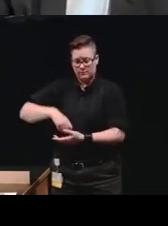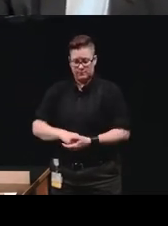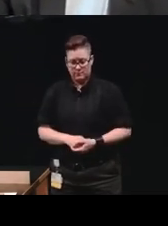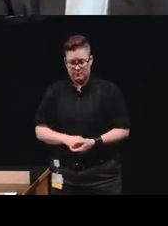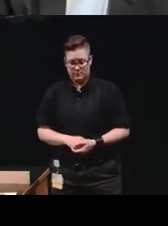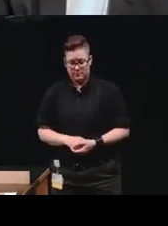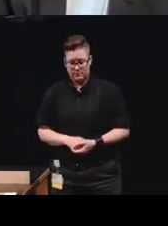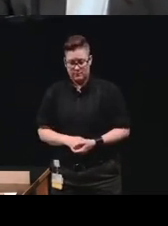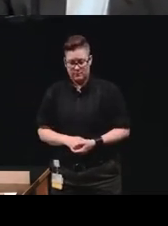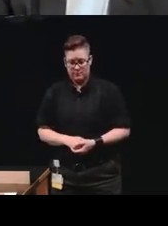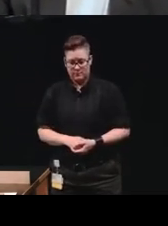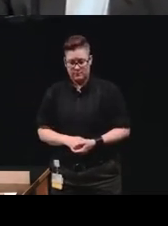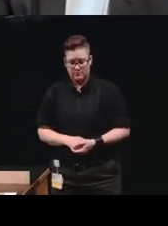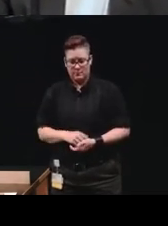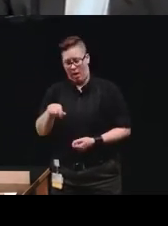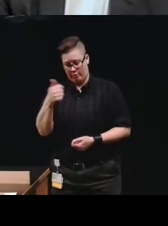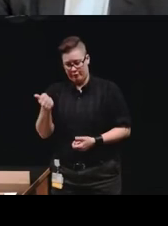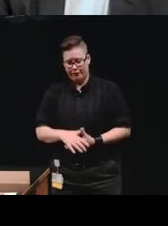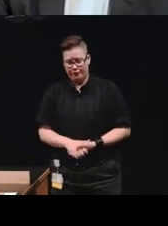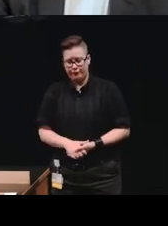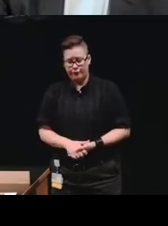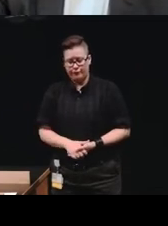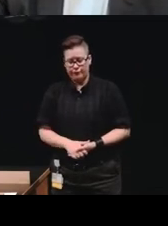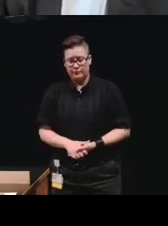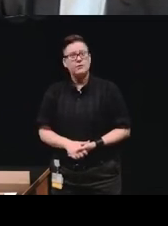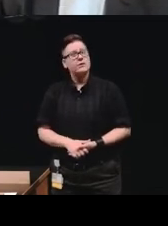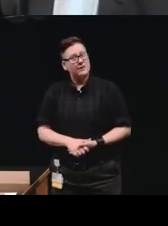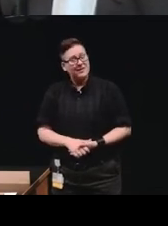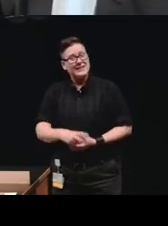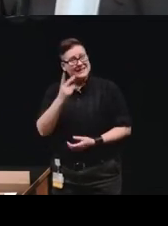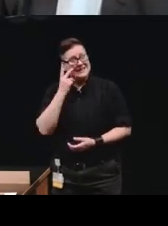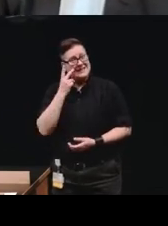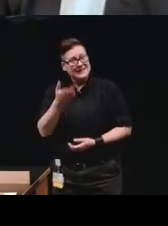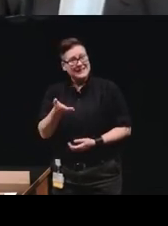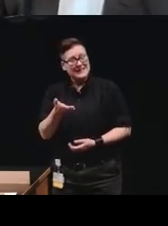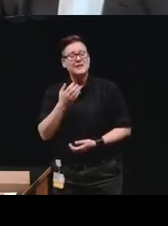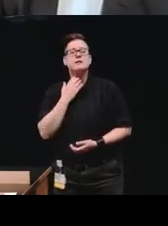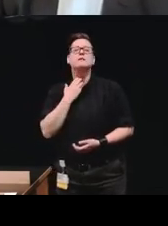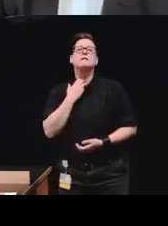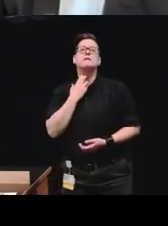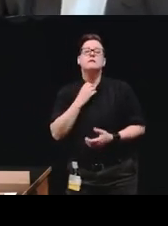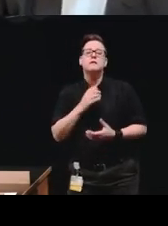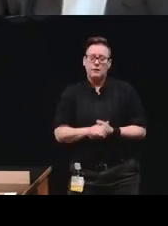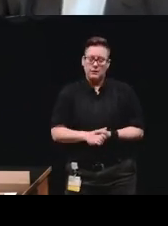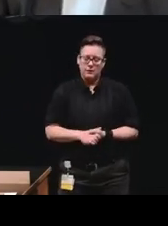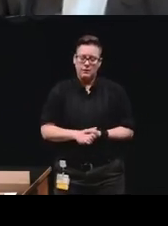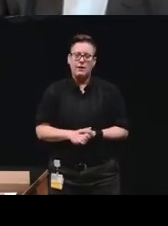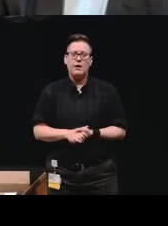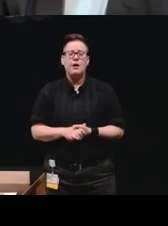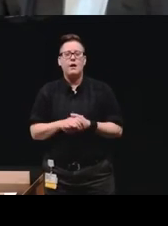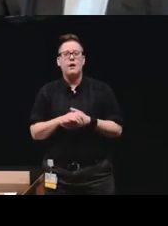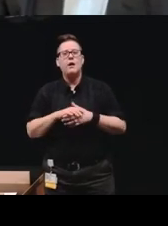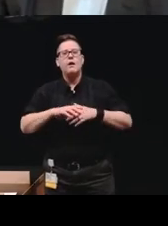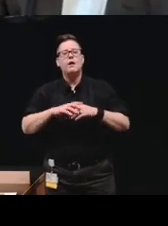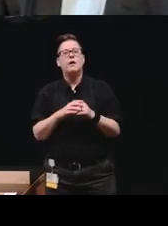That's harder. How about the other foot? Also see here, right, is that you want to have a nuanced